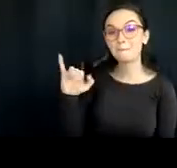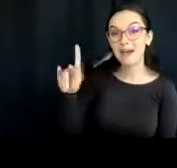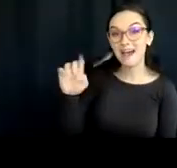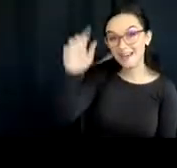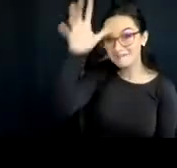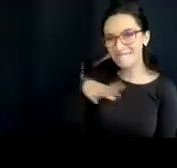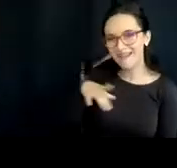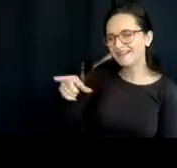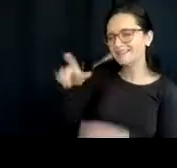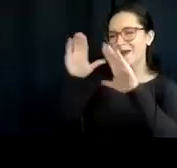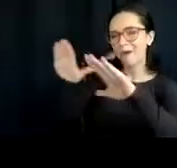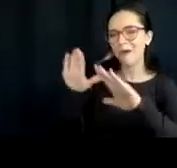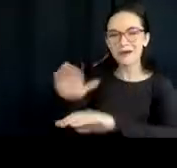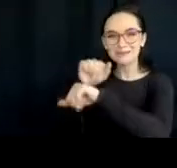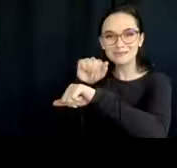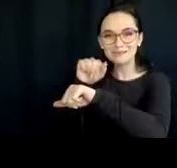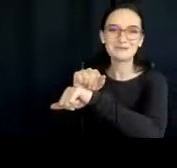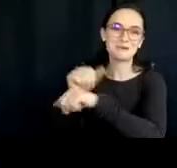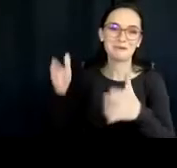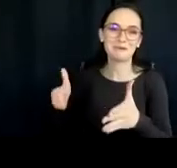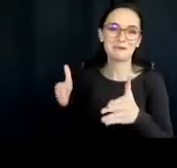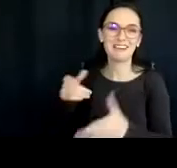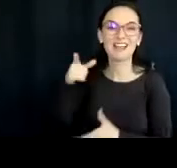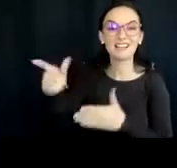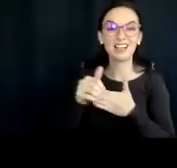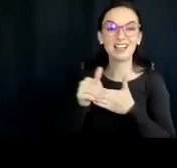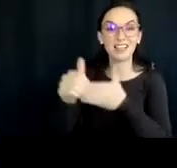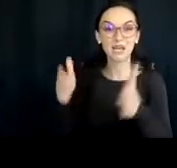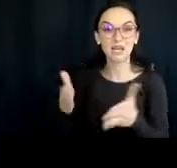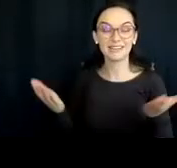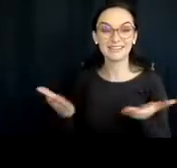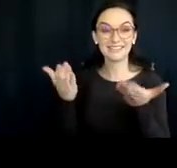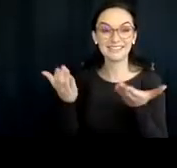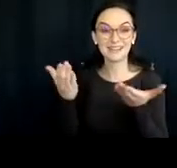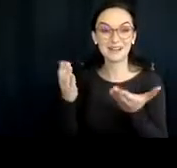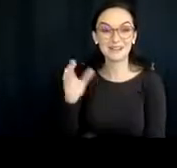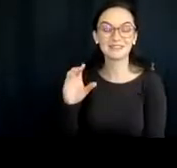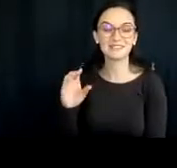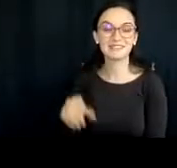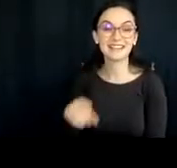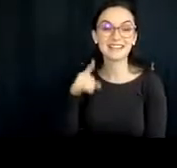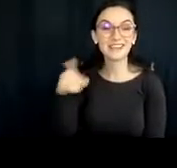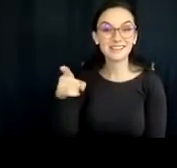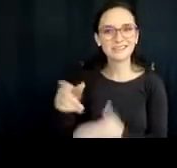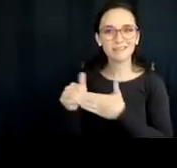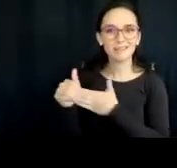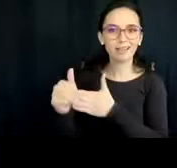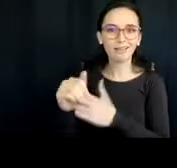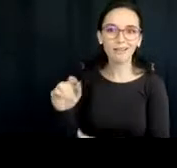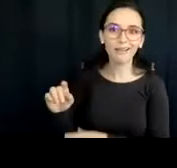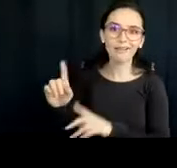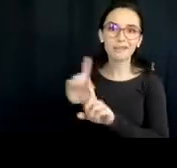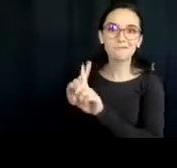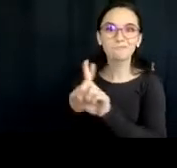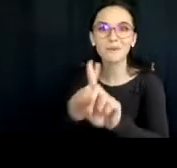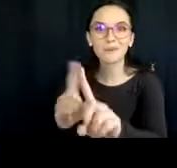an athletic leader here at Oregon, at the University of Oregon, he's gonna be our guide today. So we get to follow him around.